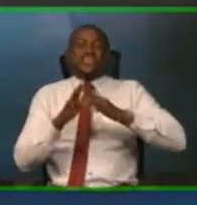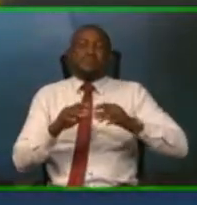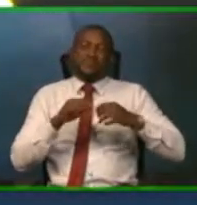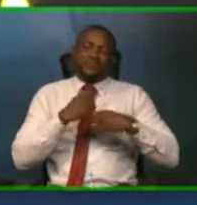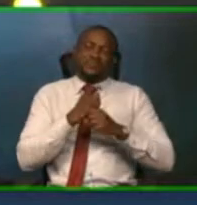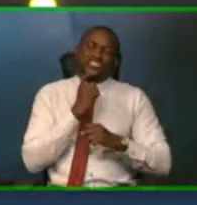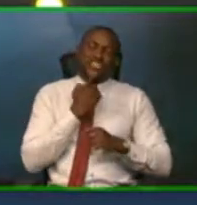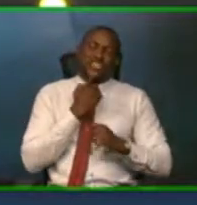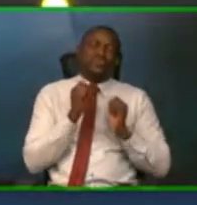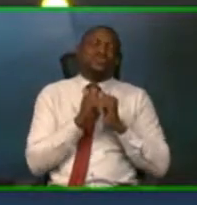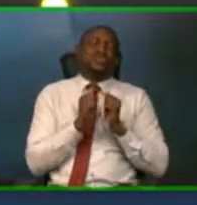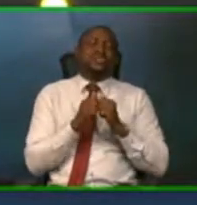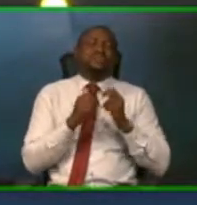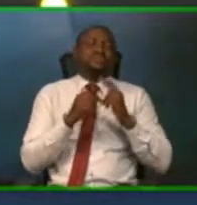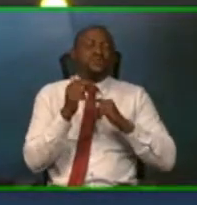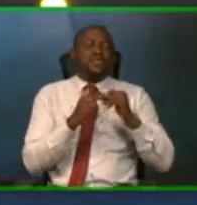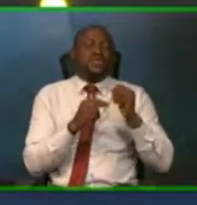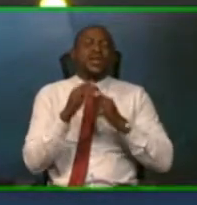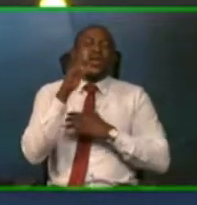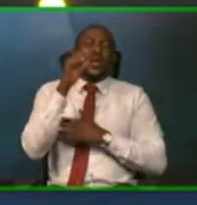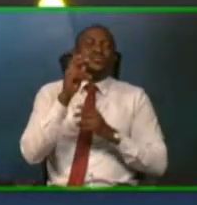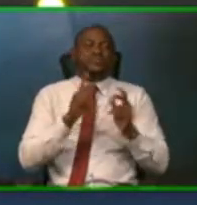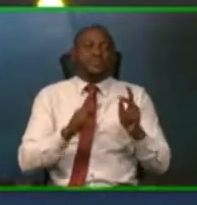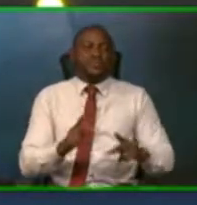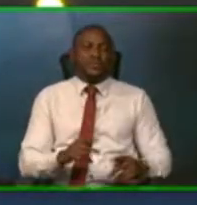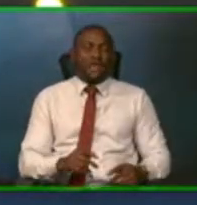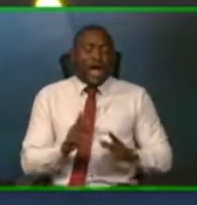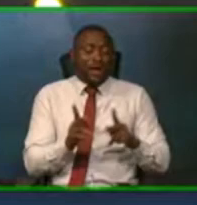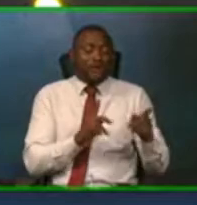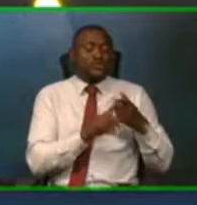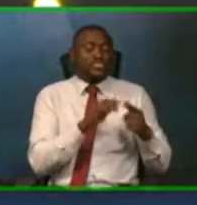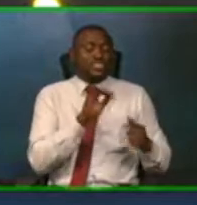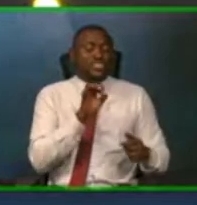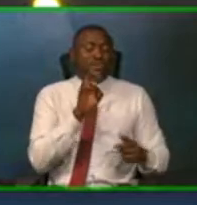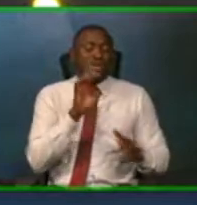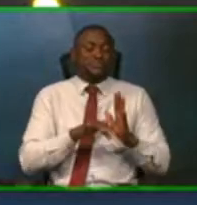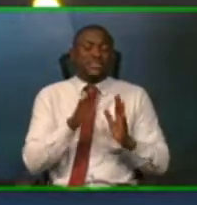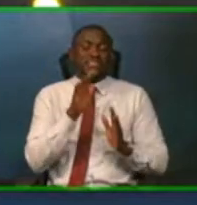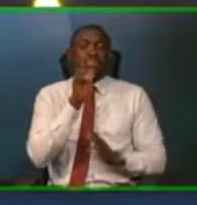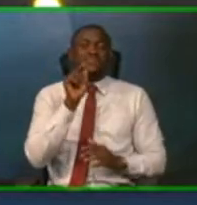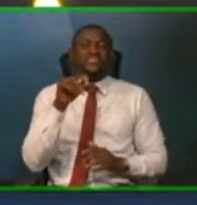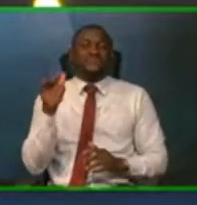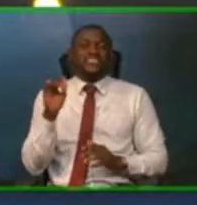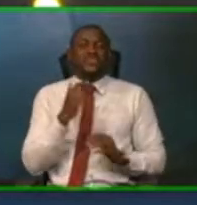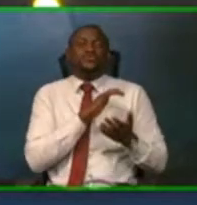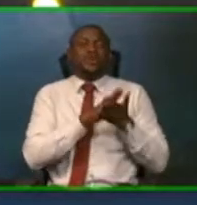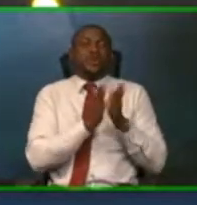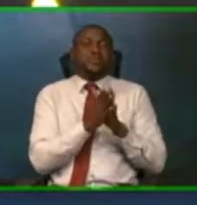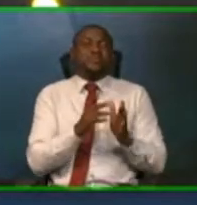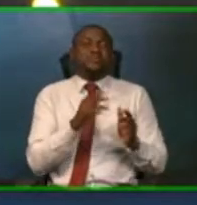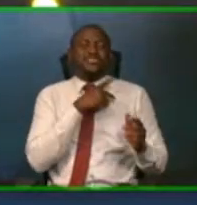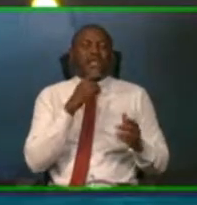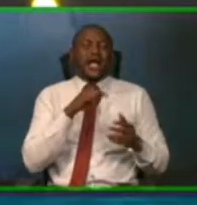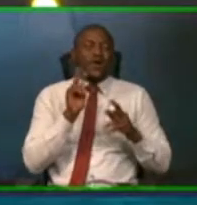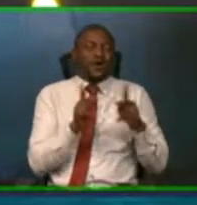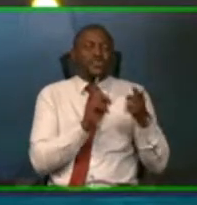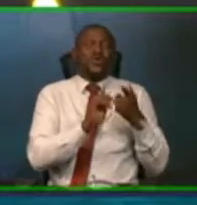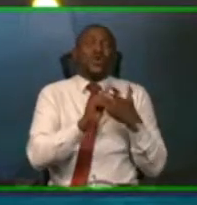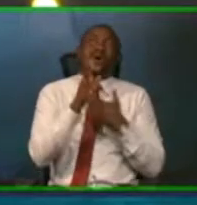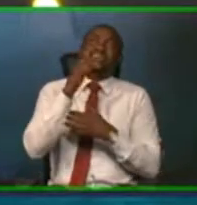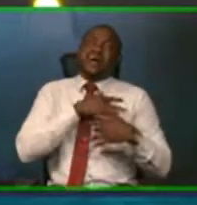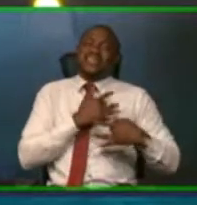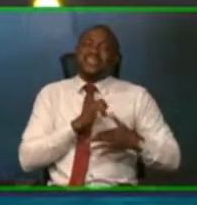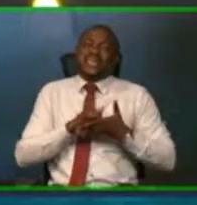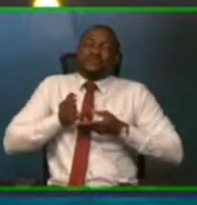building God's people. According to Jeremiah 3:15, that we become pastors according to God's heart, who will feed